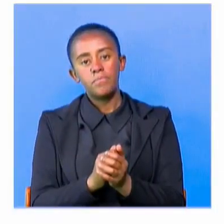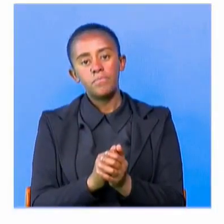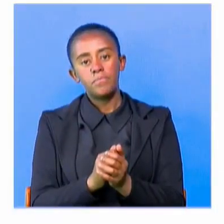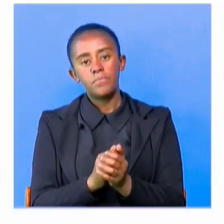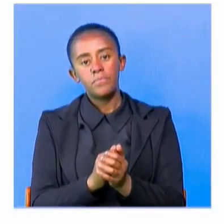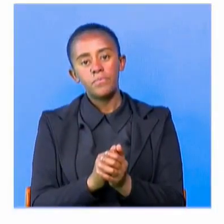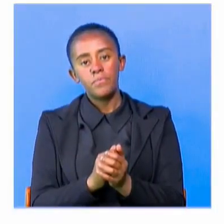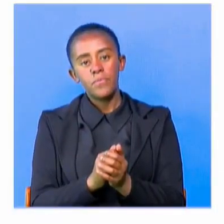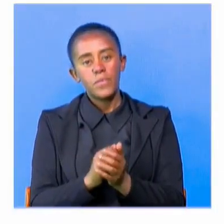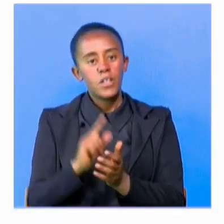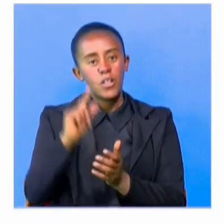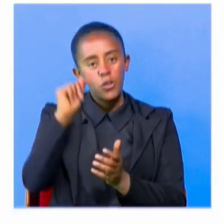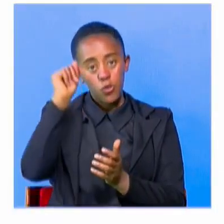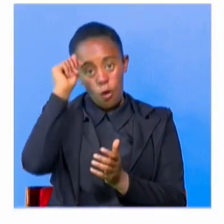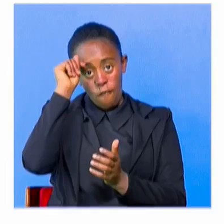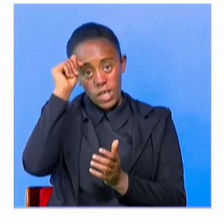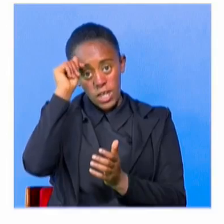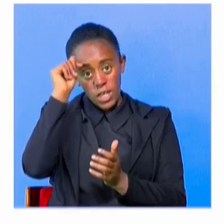Tawfiq